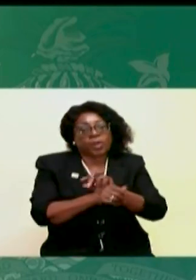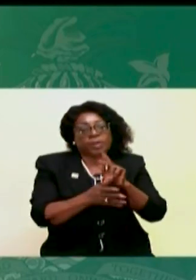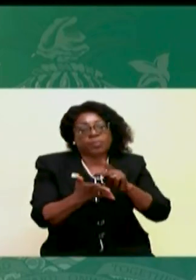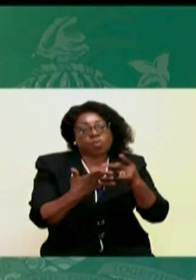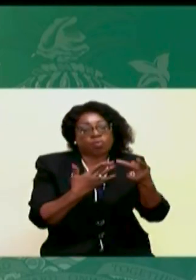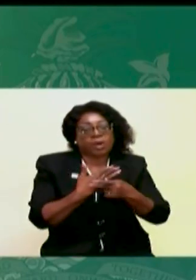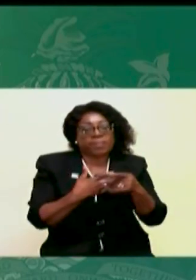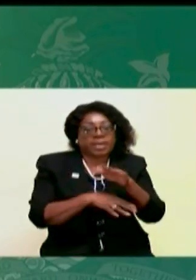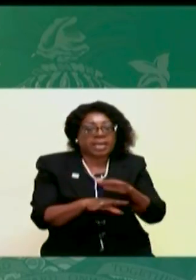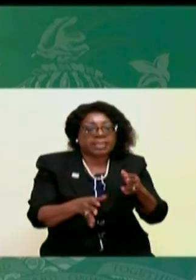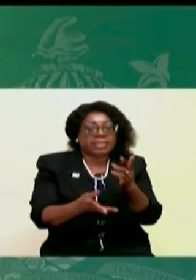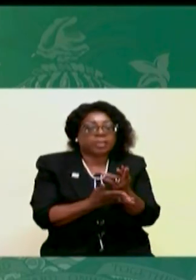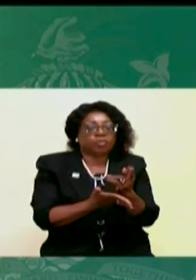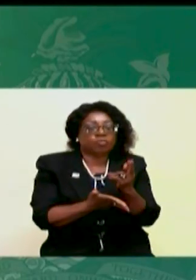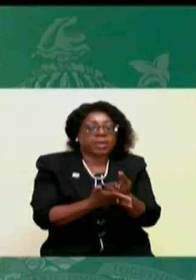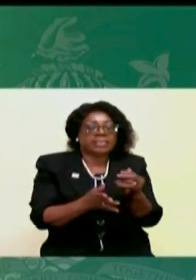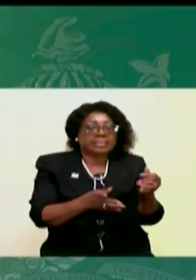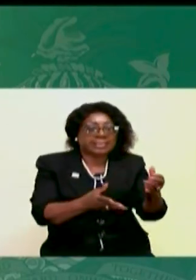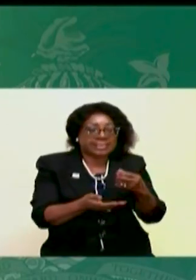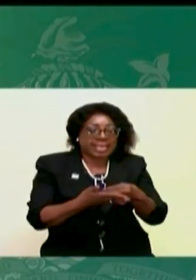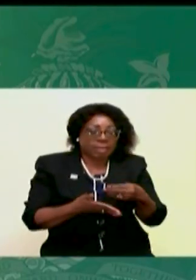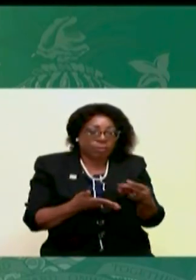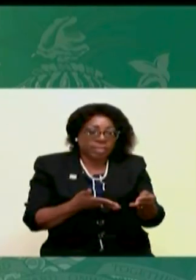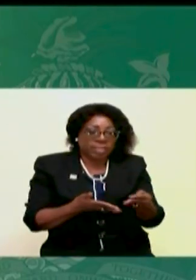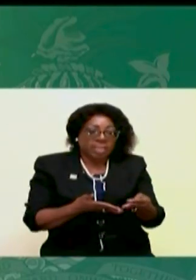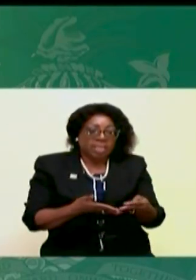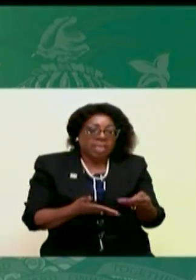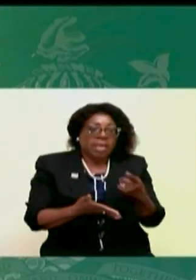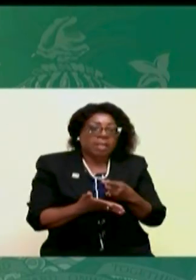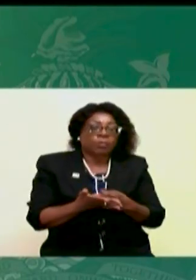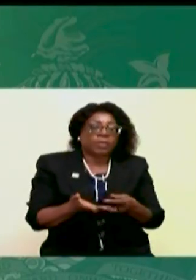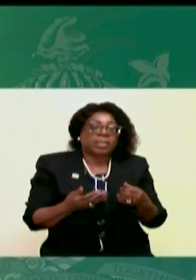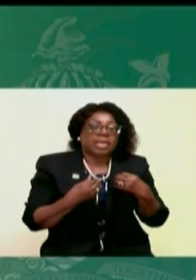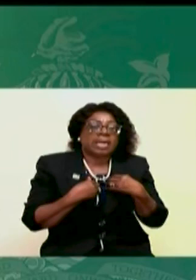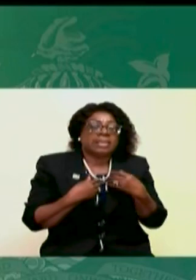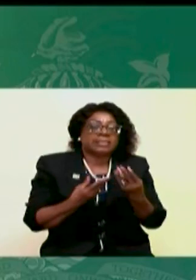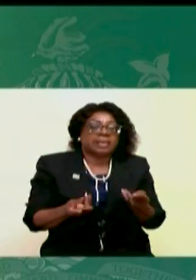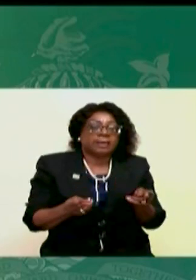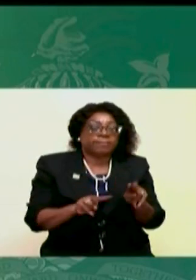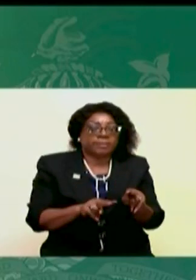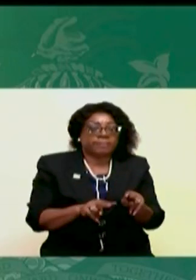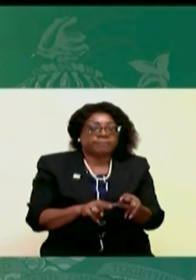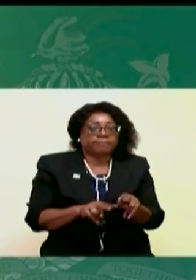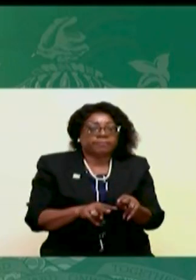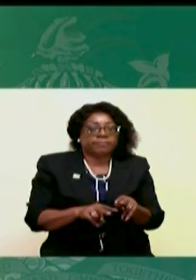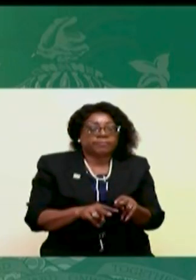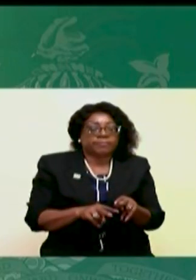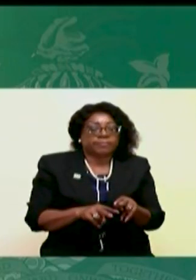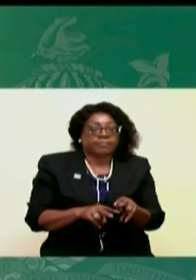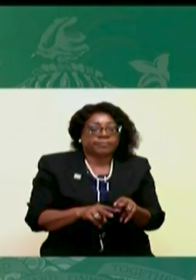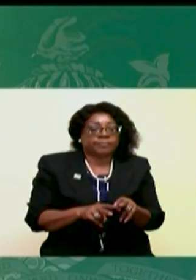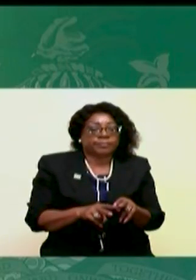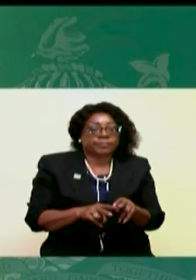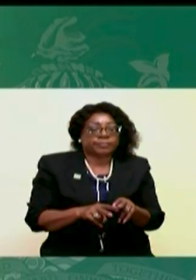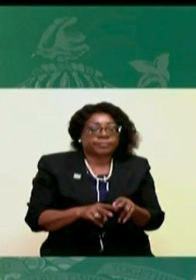a proper salary. And what has happened? I'm going to get to you in a minute, sir.